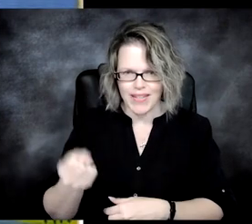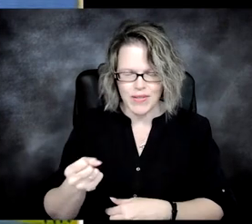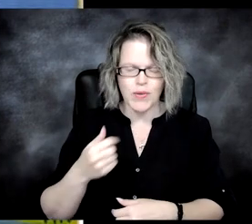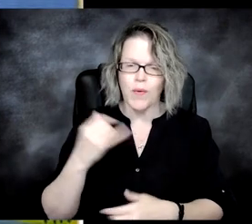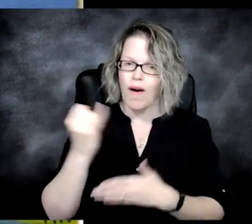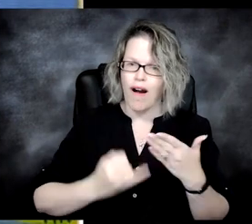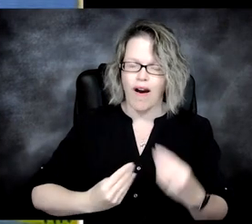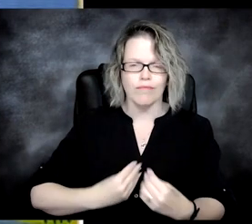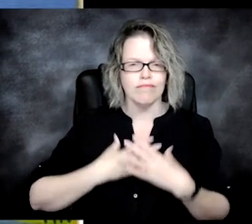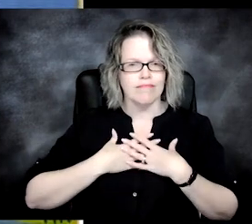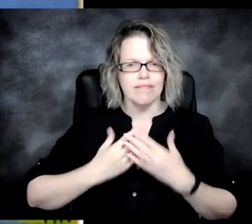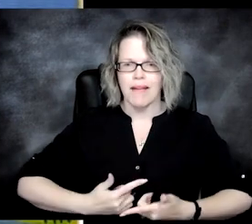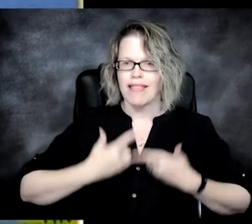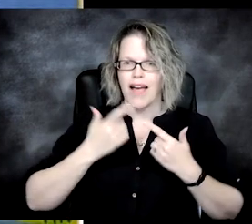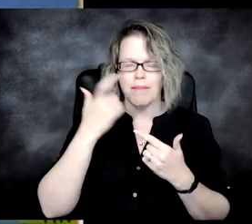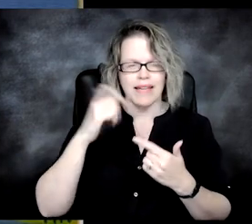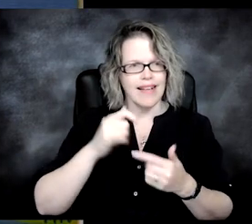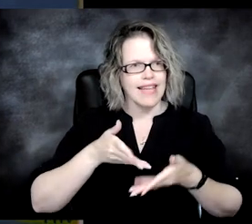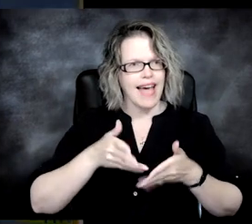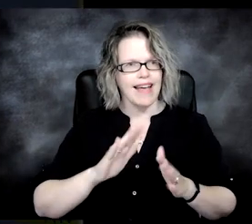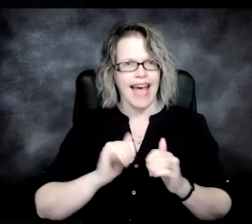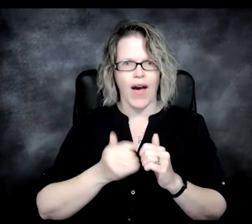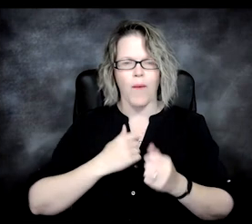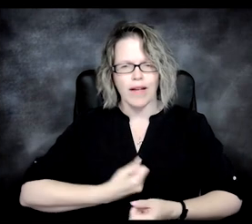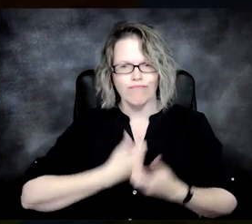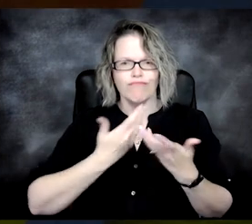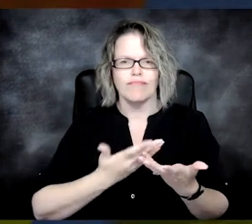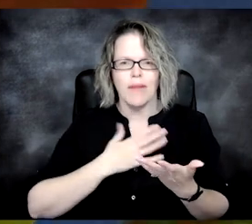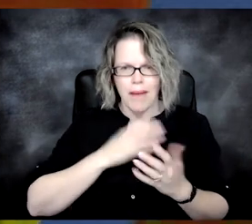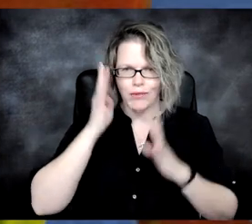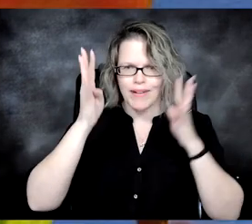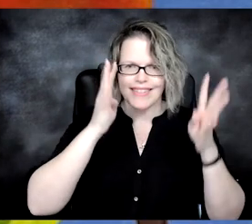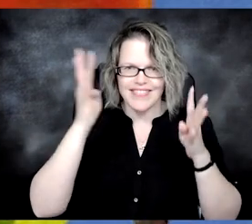life because it has become an outlet for my creativity.